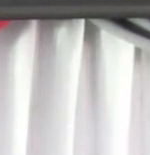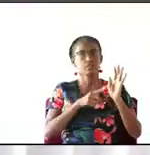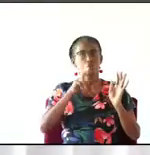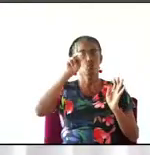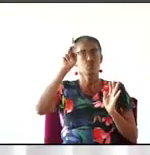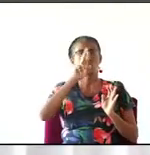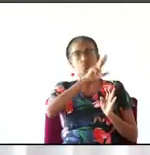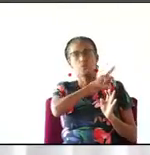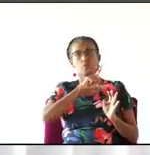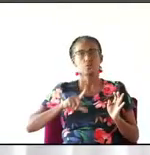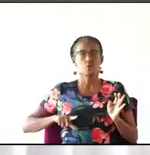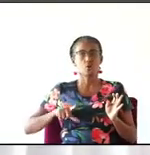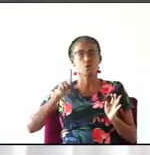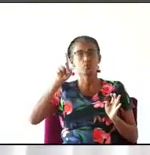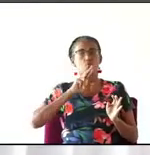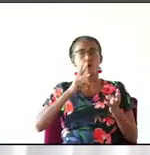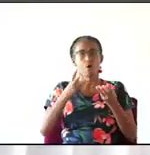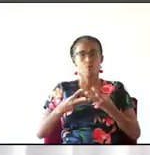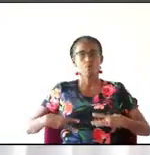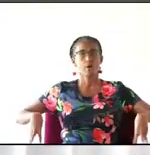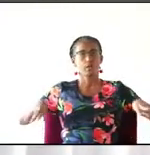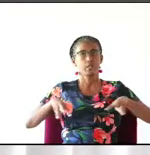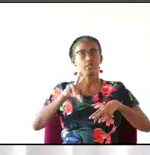and no one can worship you for me.